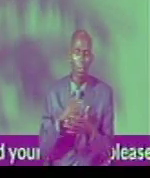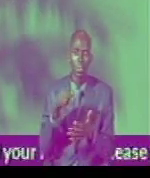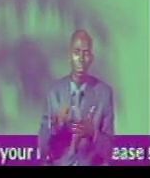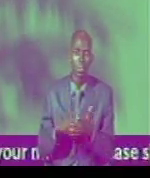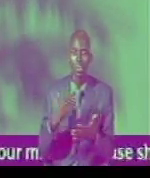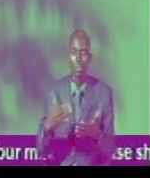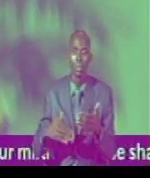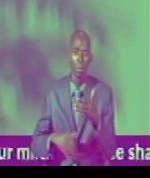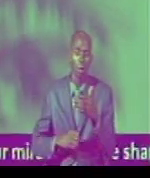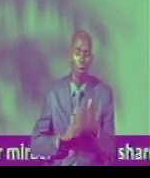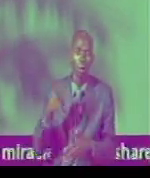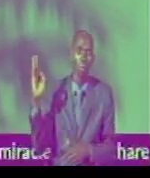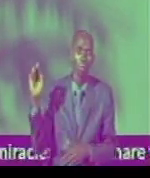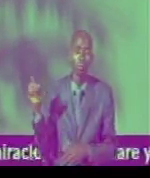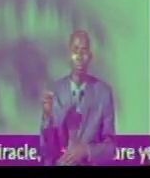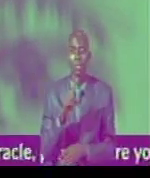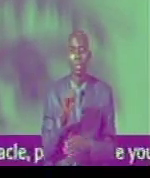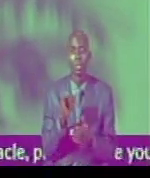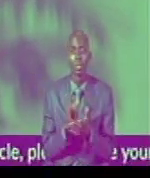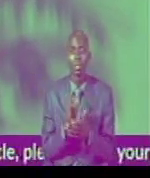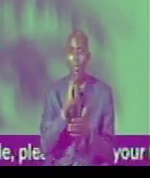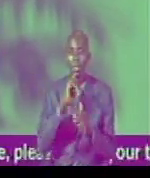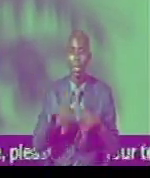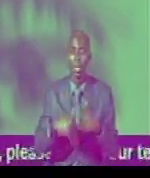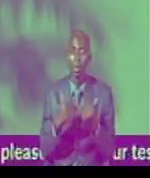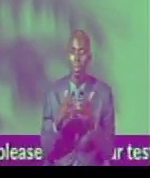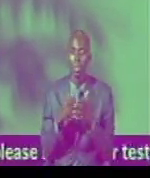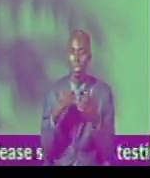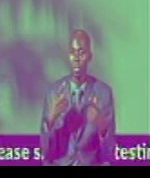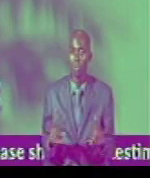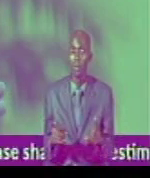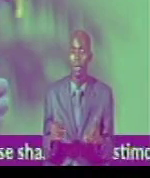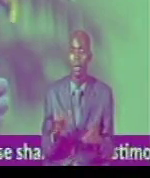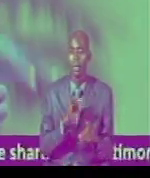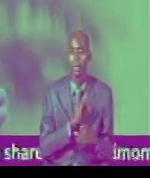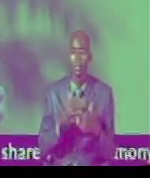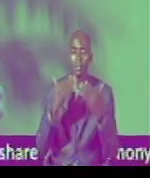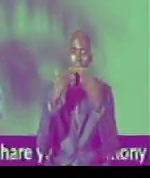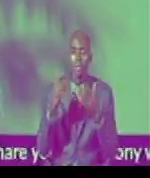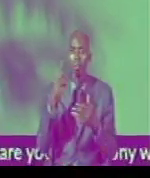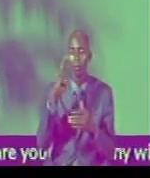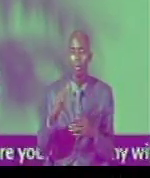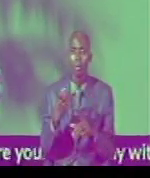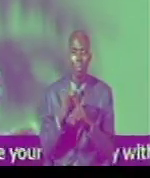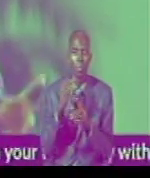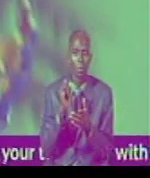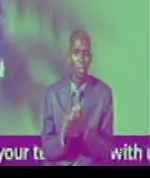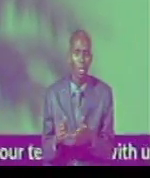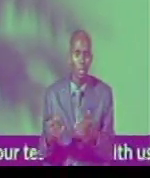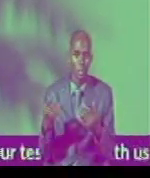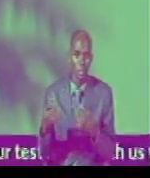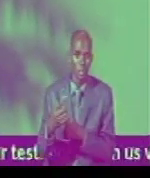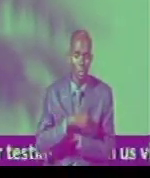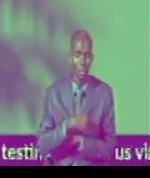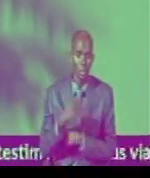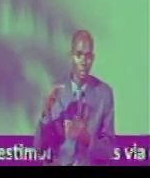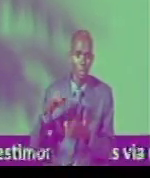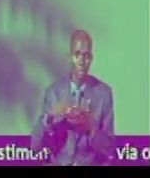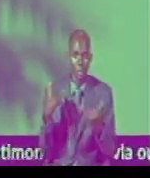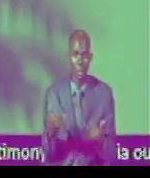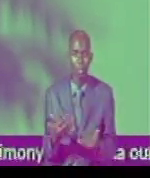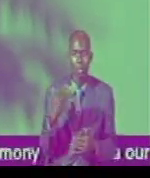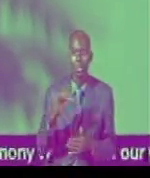how he did. And I thank God from that day till now, there is a new